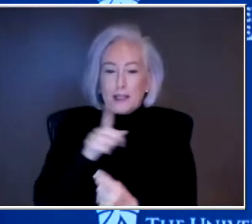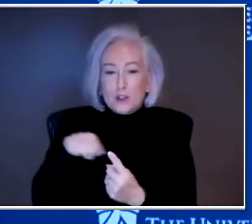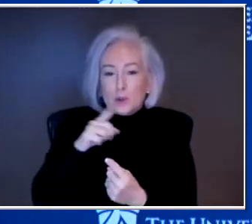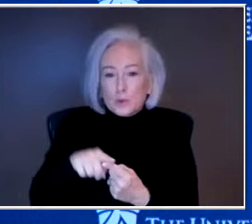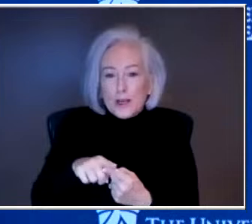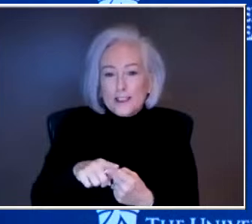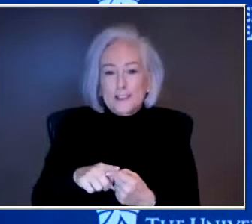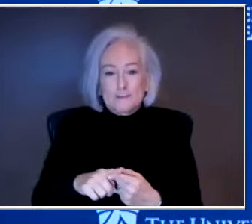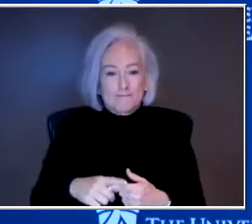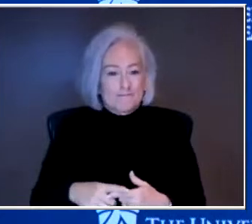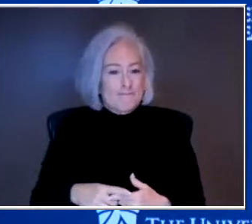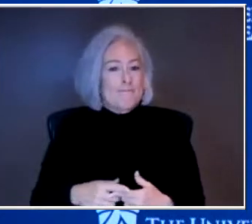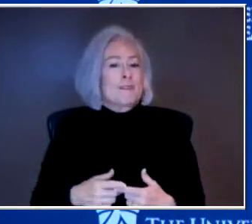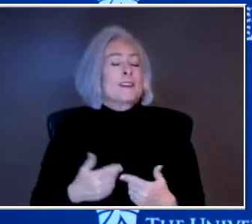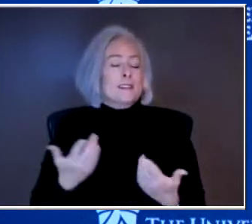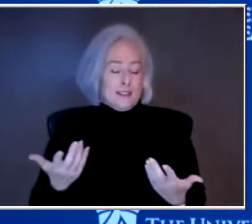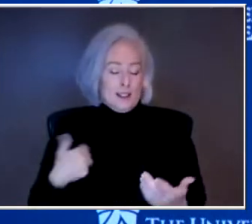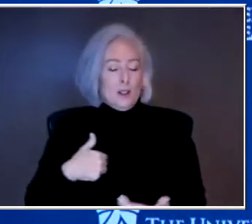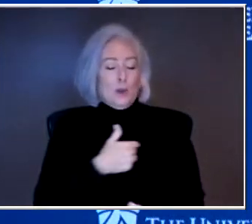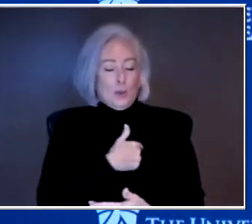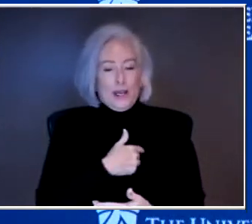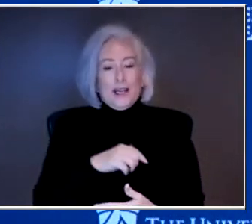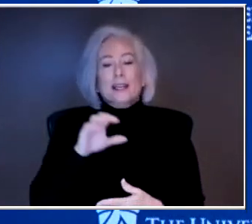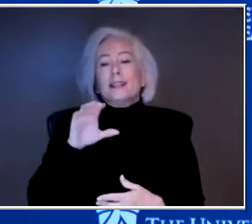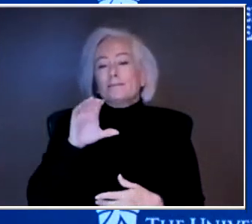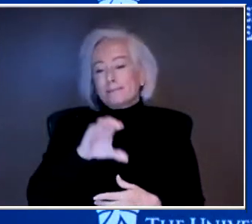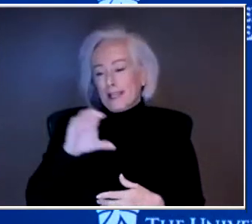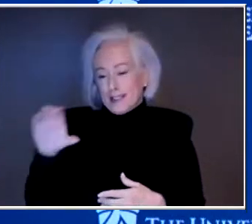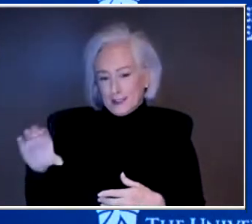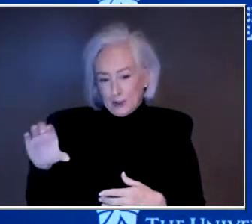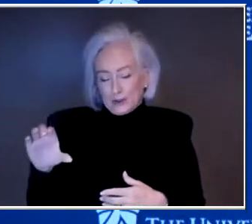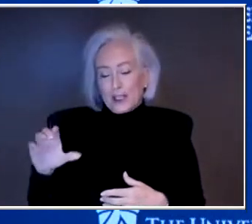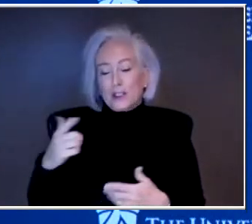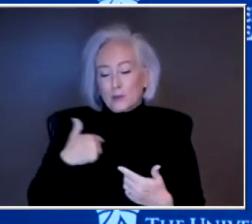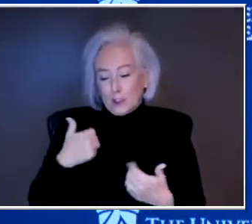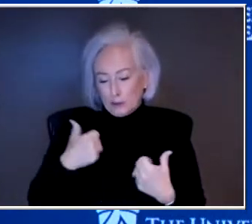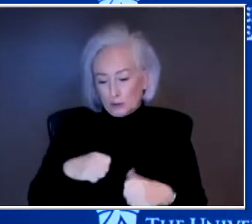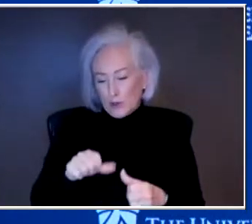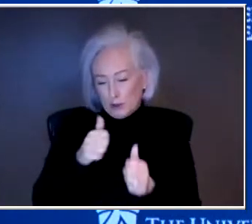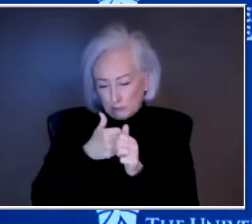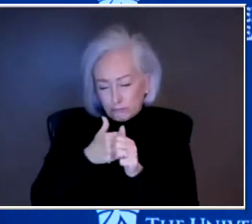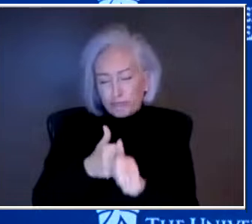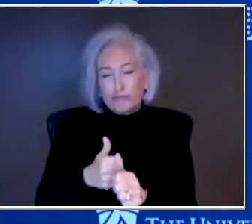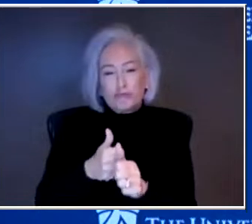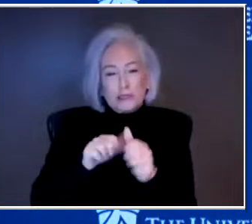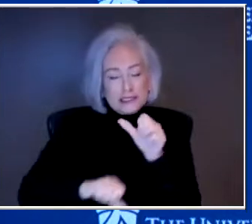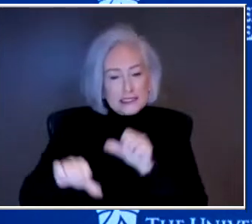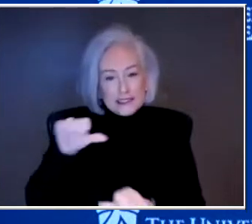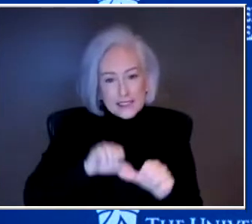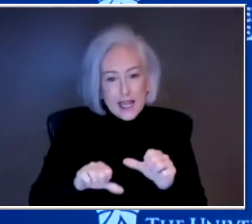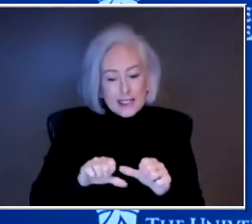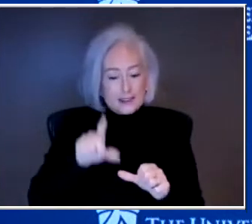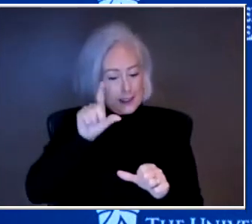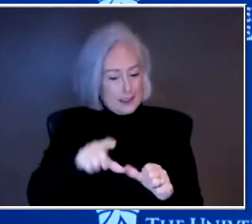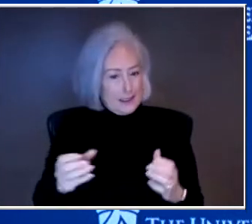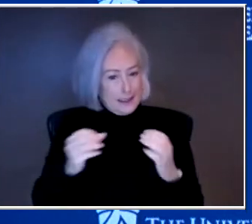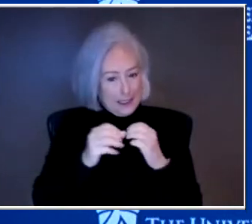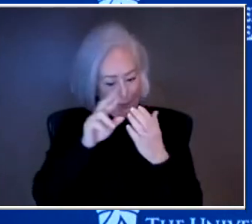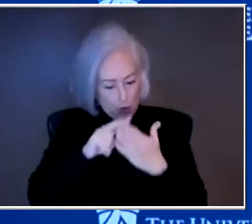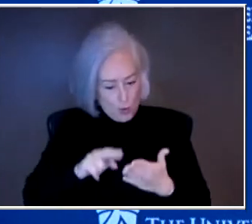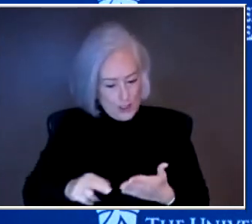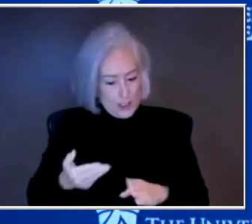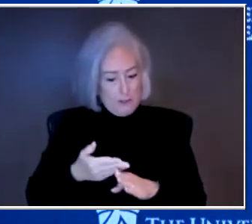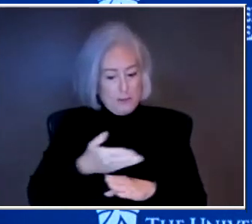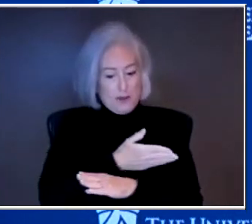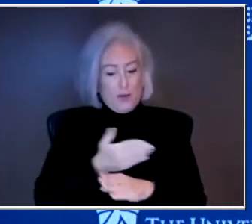NCI-designated comprehensive cancer center, we are committed to following and furthering the science. I think clearly more research is needed before this is ready for prime time,